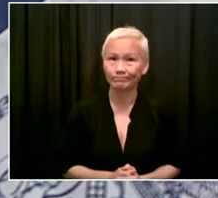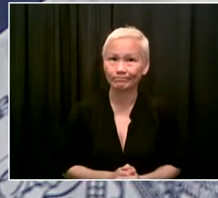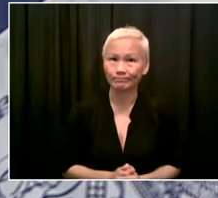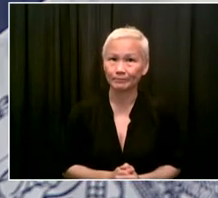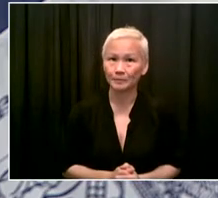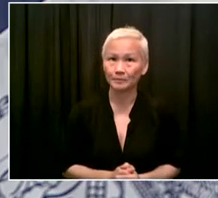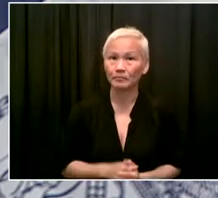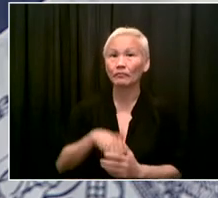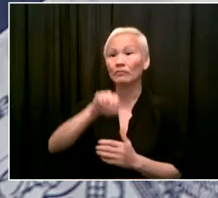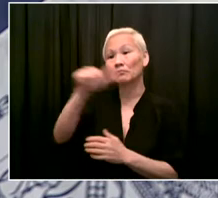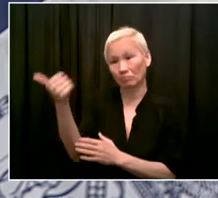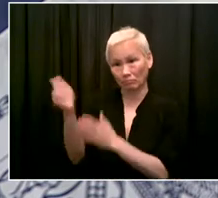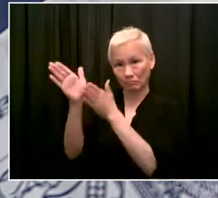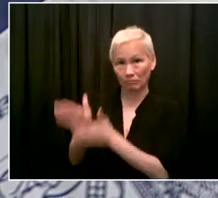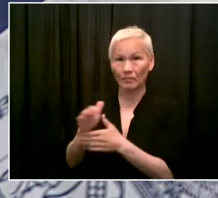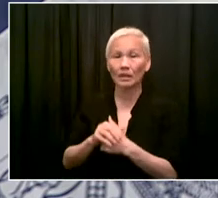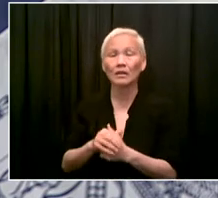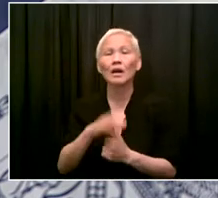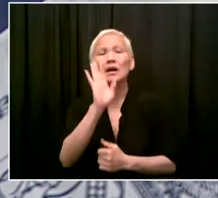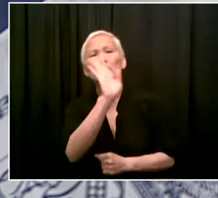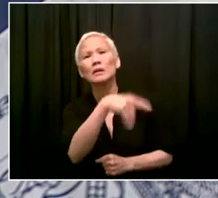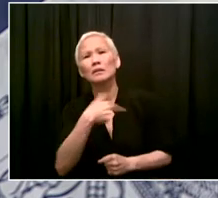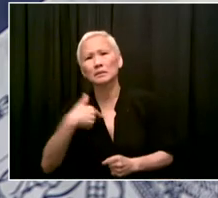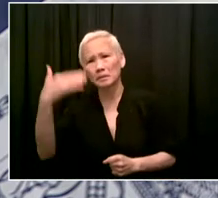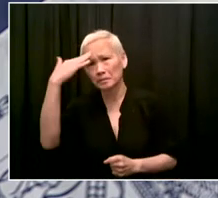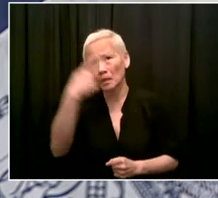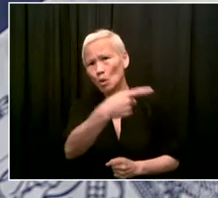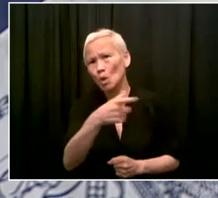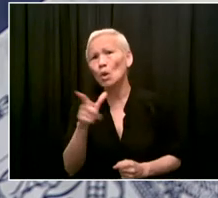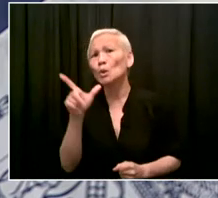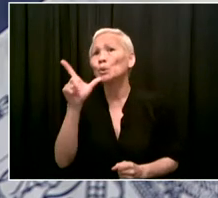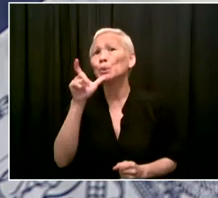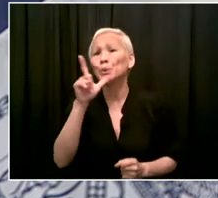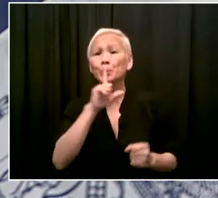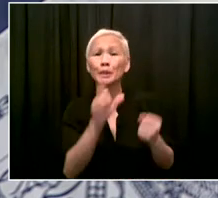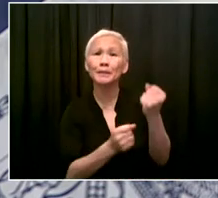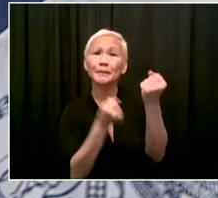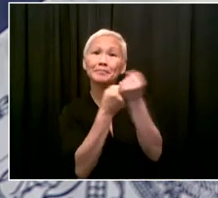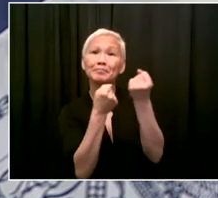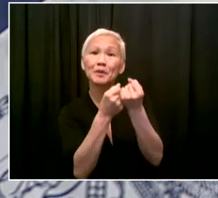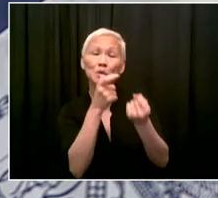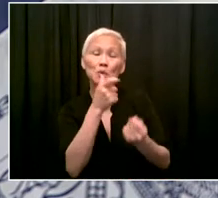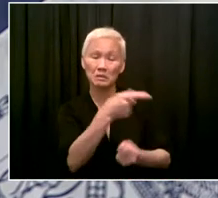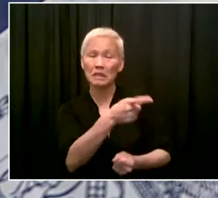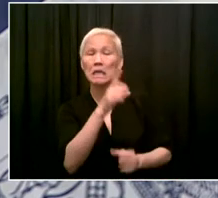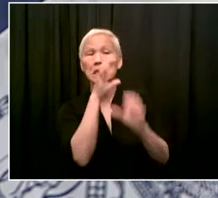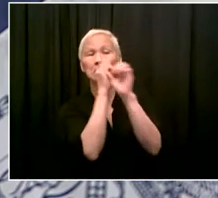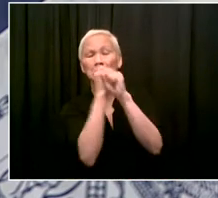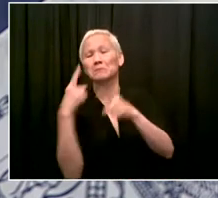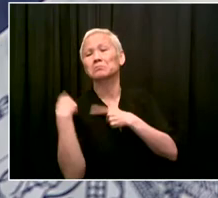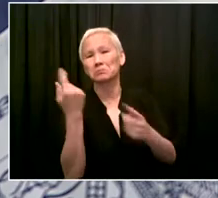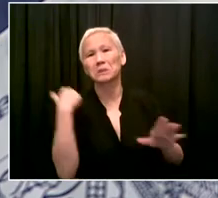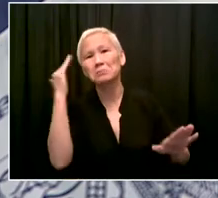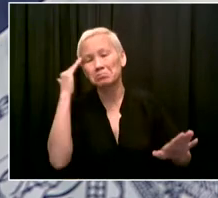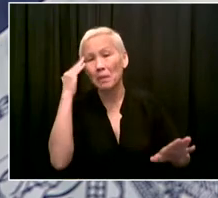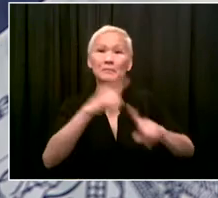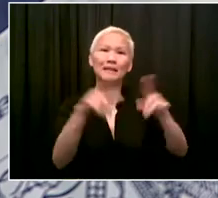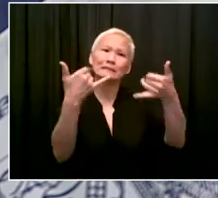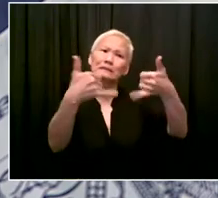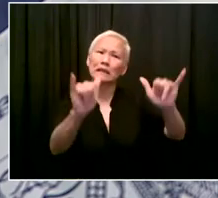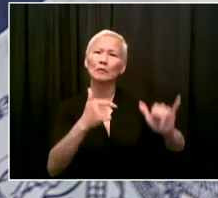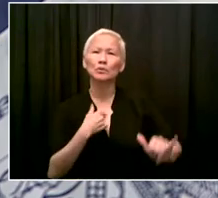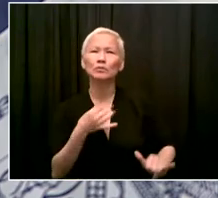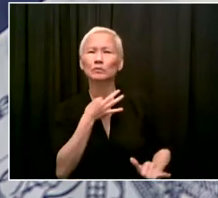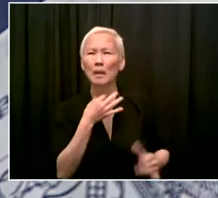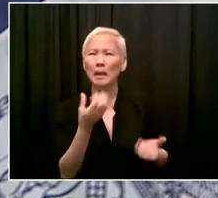endorsed. You obviously, I guess there was reporting that you were supportive behind the scenes of Eric Adams. Looking at the results from last